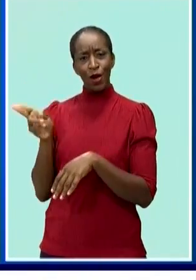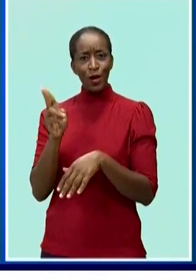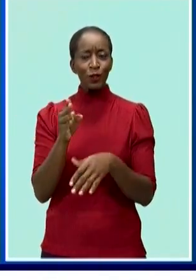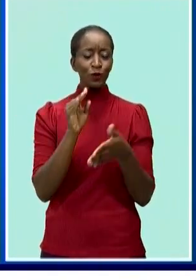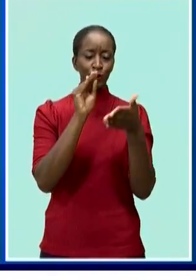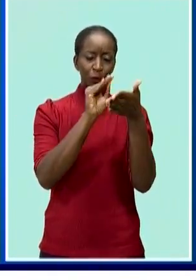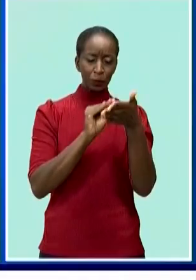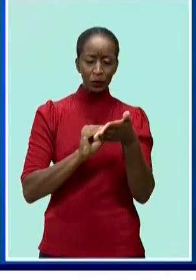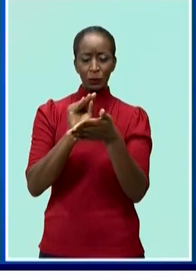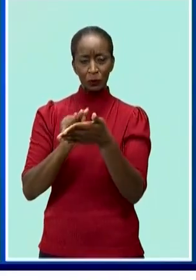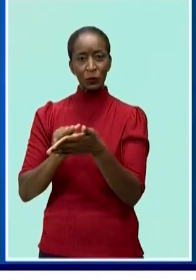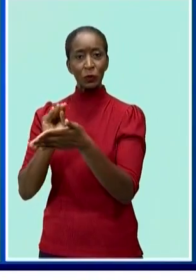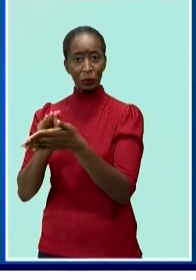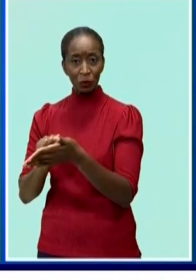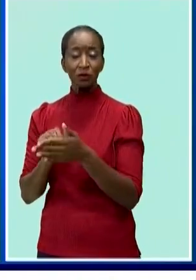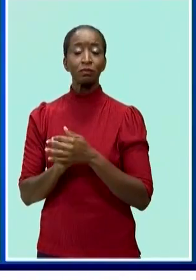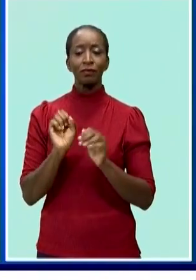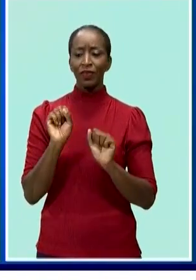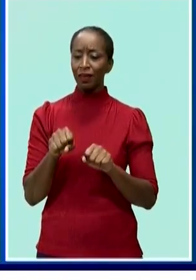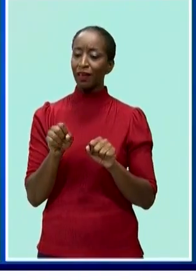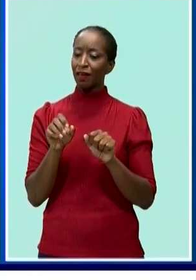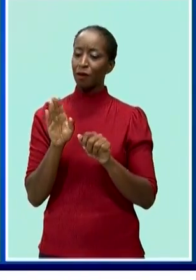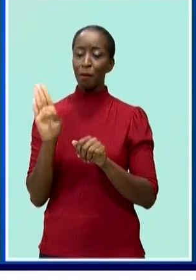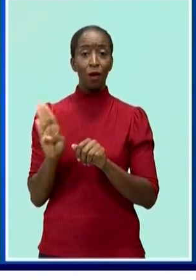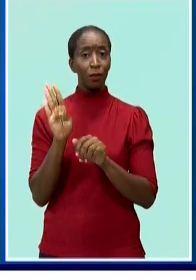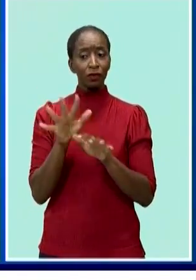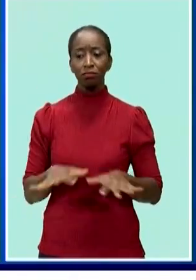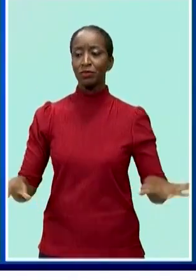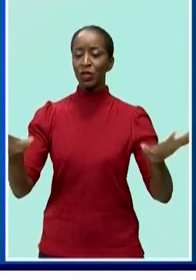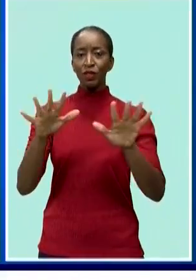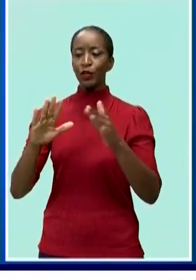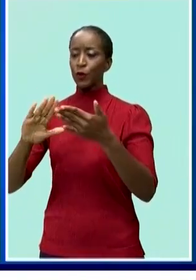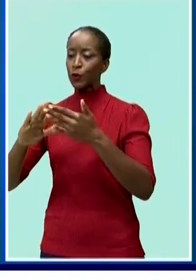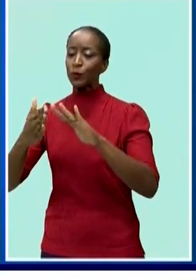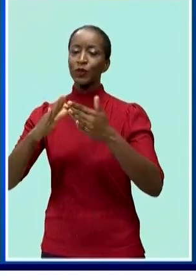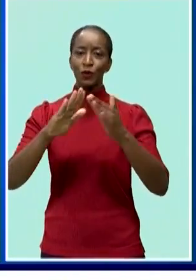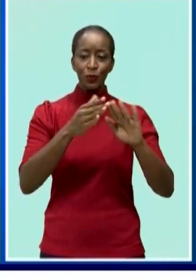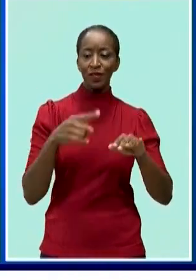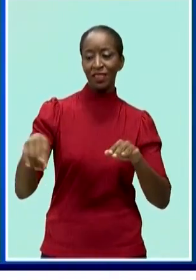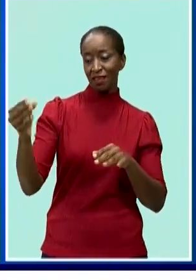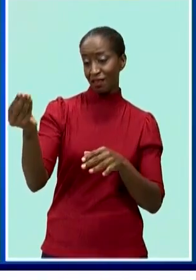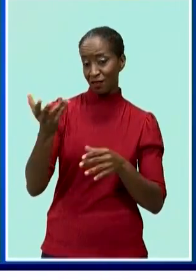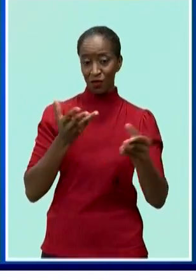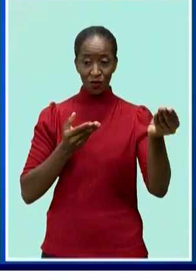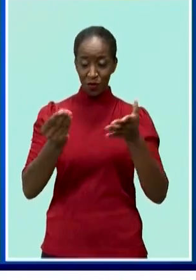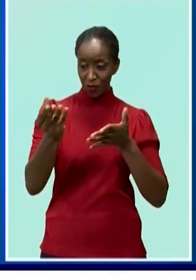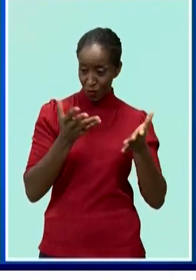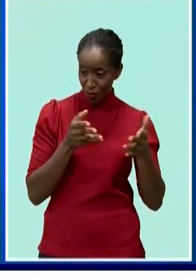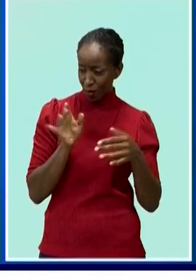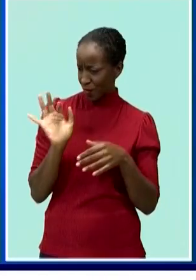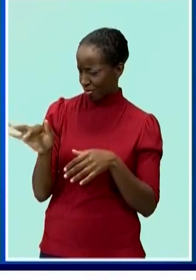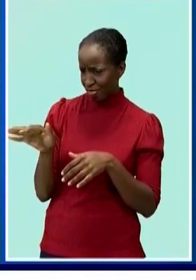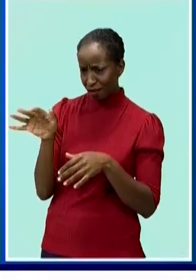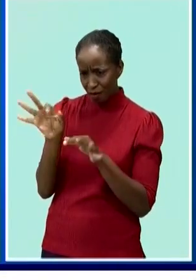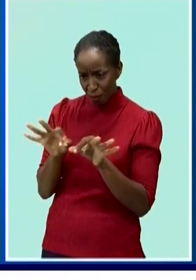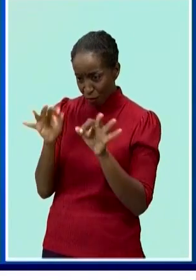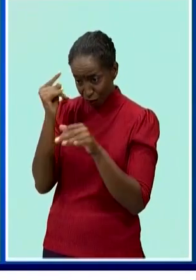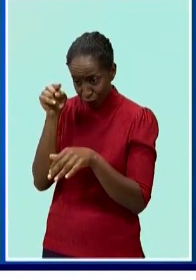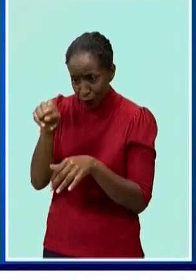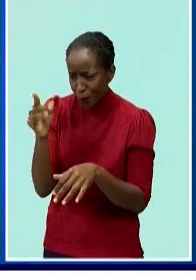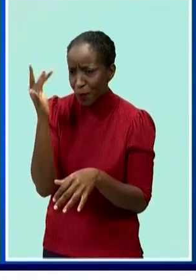across Barbados to have a say as to what is of historical significance to them. When